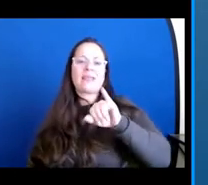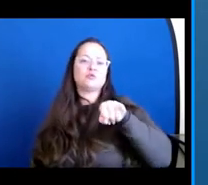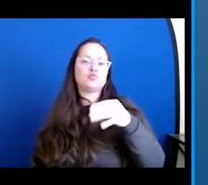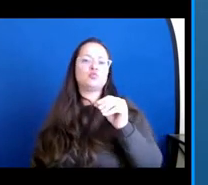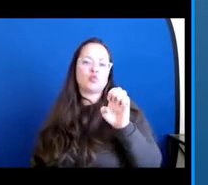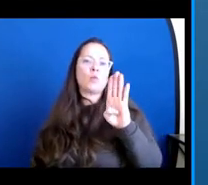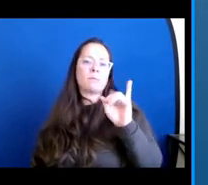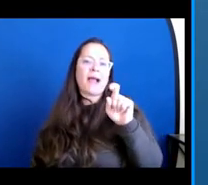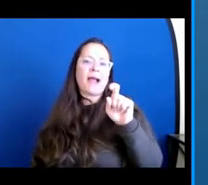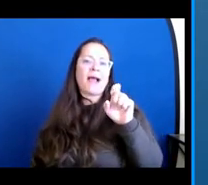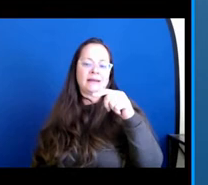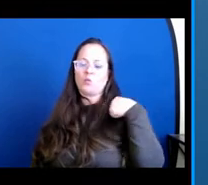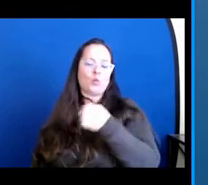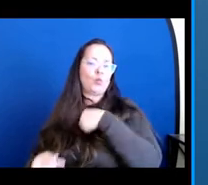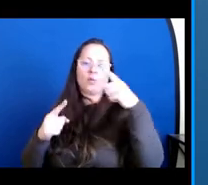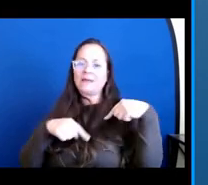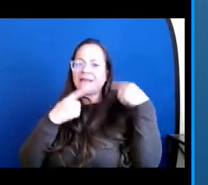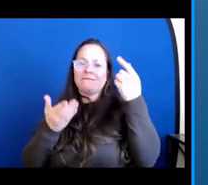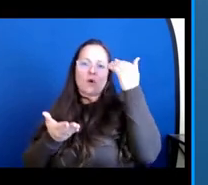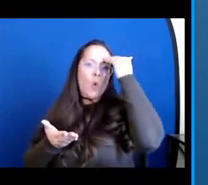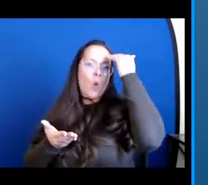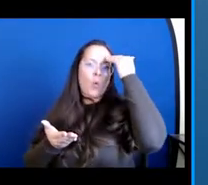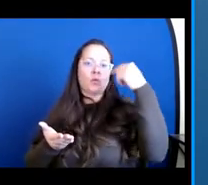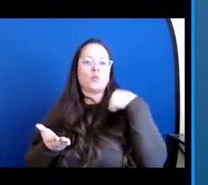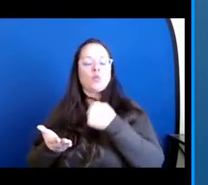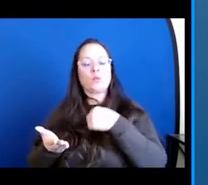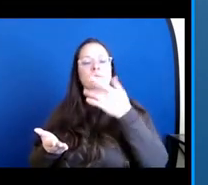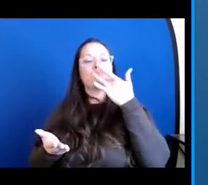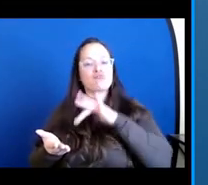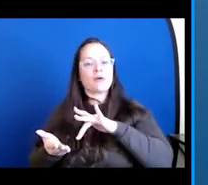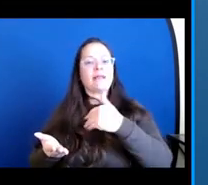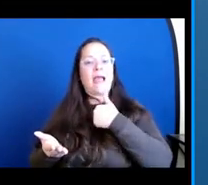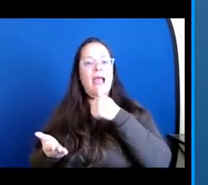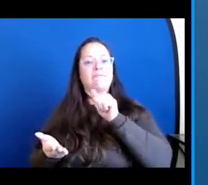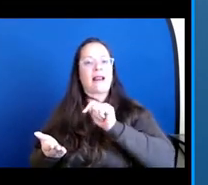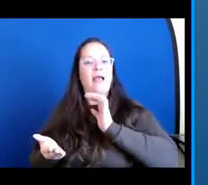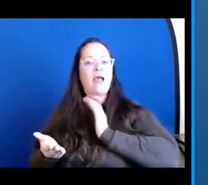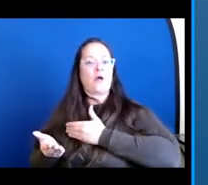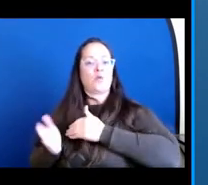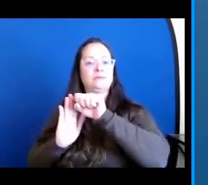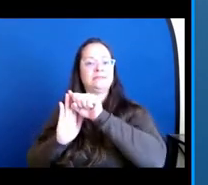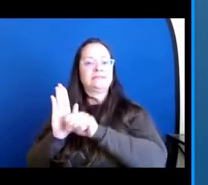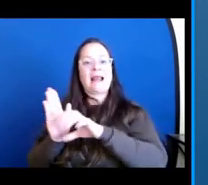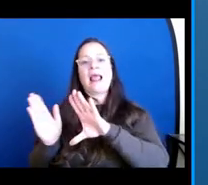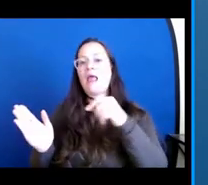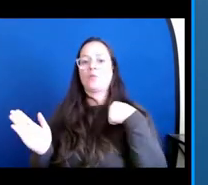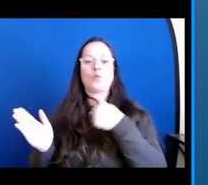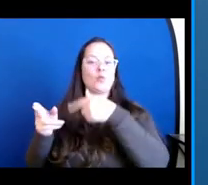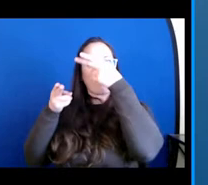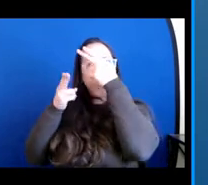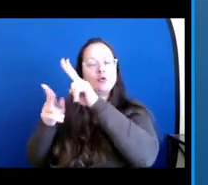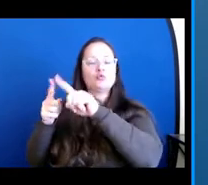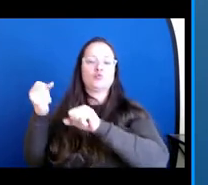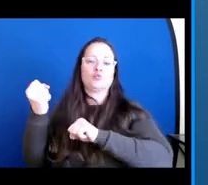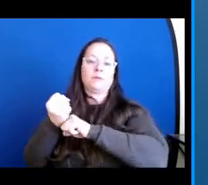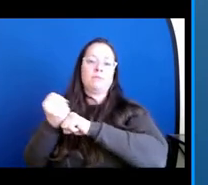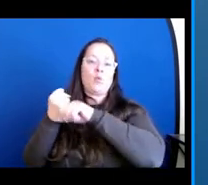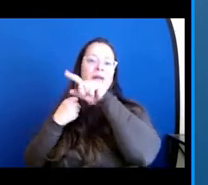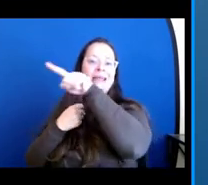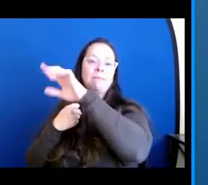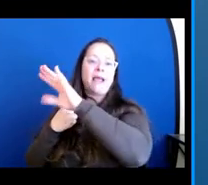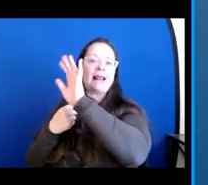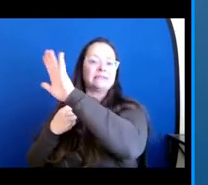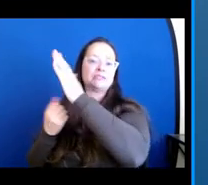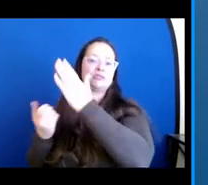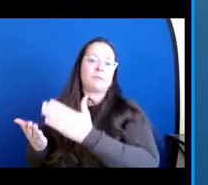been privileged to have serve our state and again just so honored to support continue to support him to support this proposal and really to support